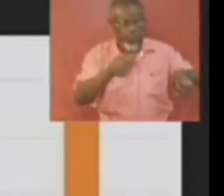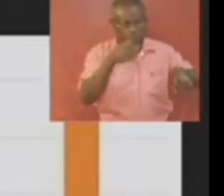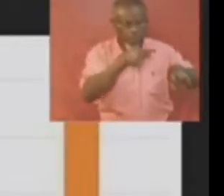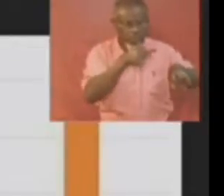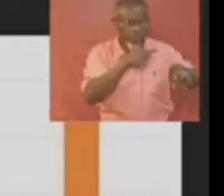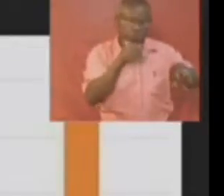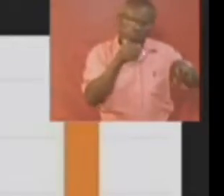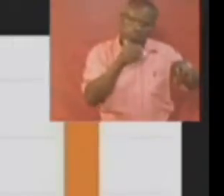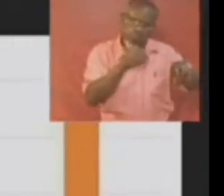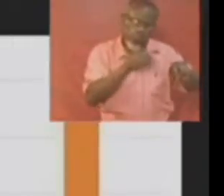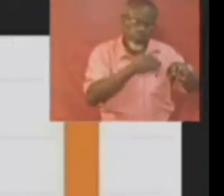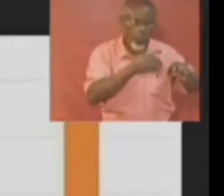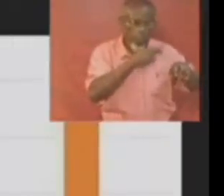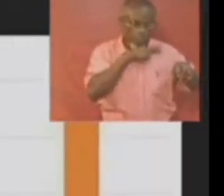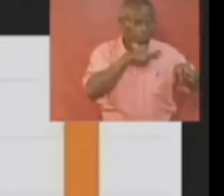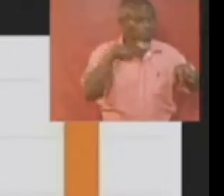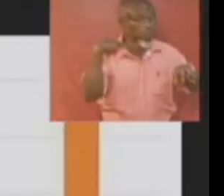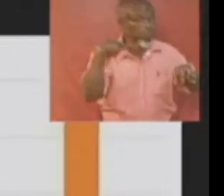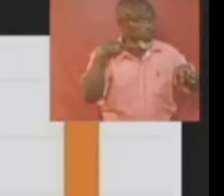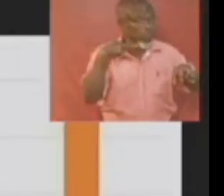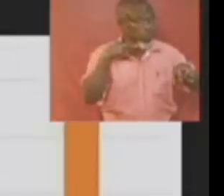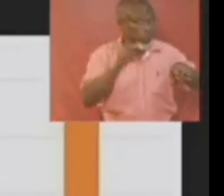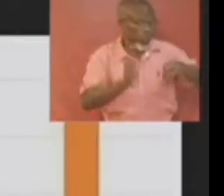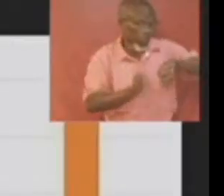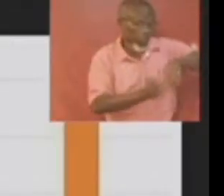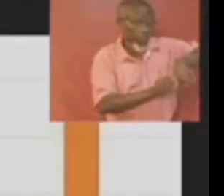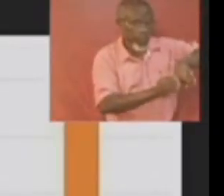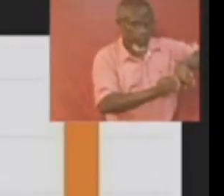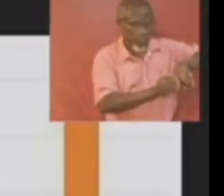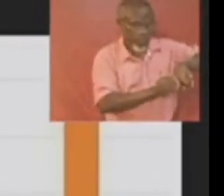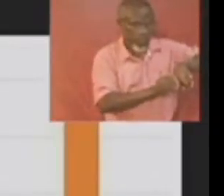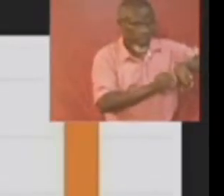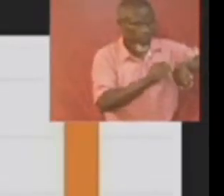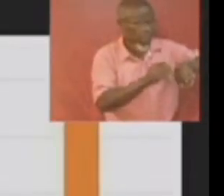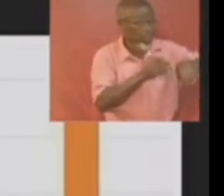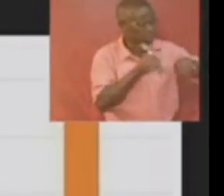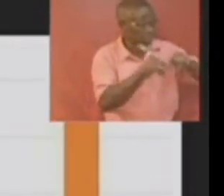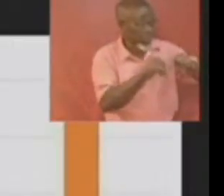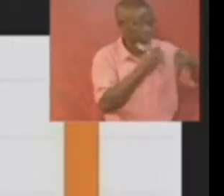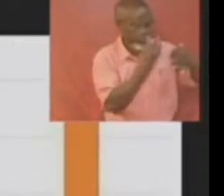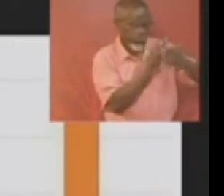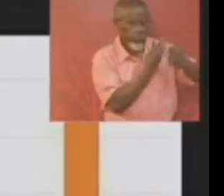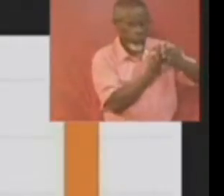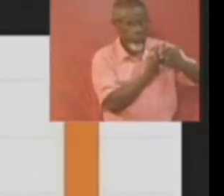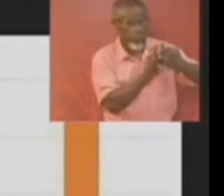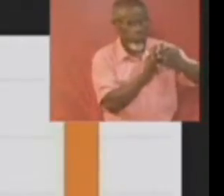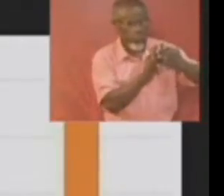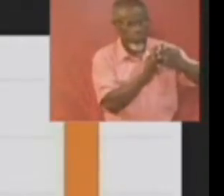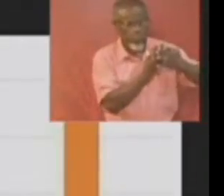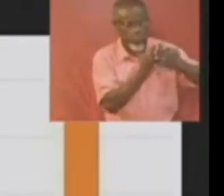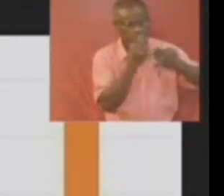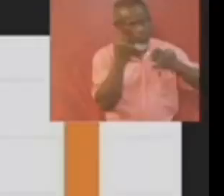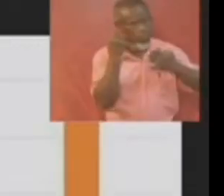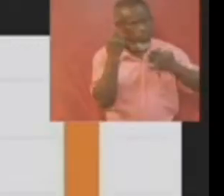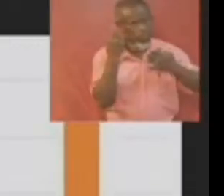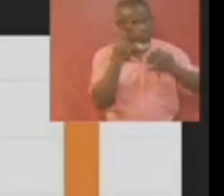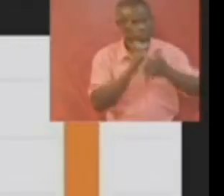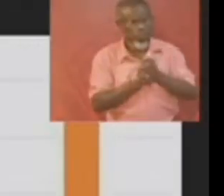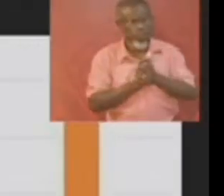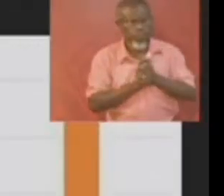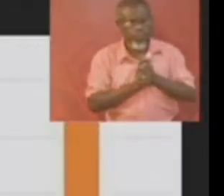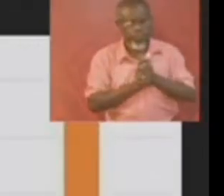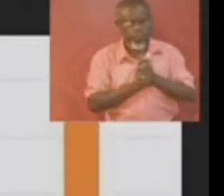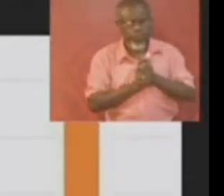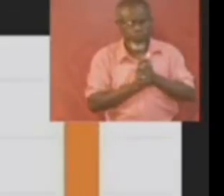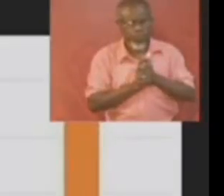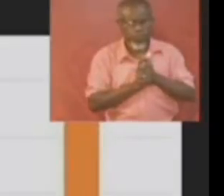population. So right now we see that we have a daily average of about 33 new cases, not counting the ones that would have arisen in the prison